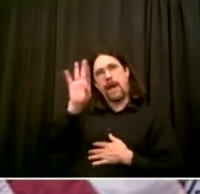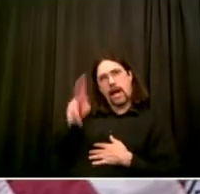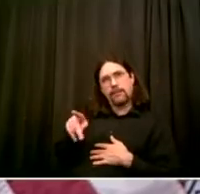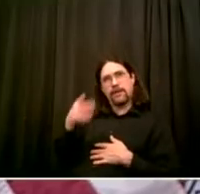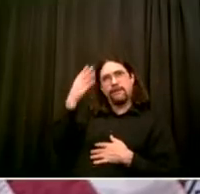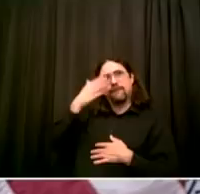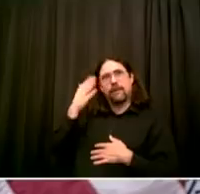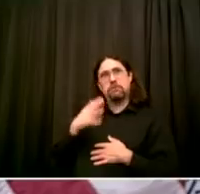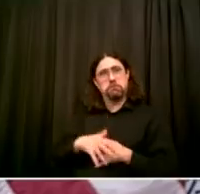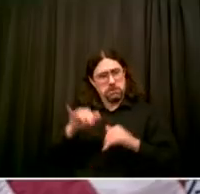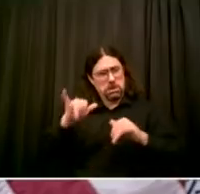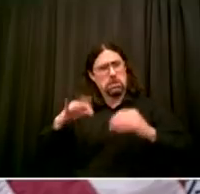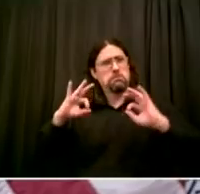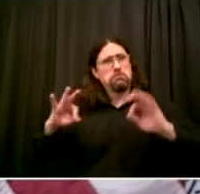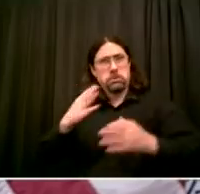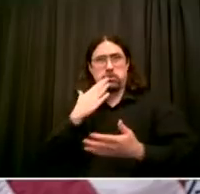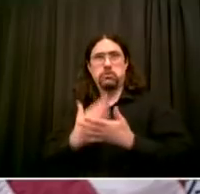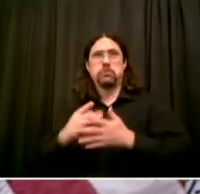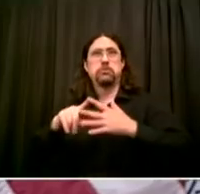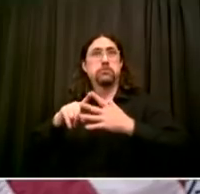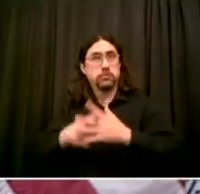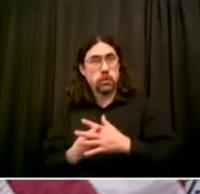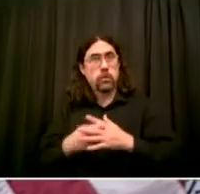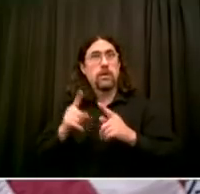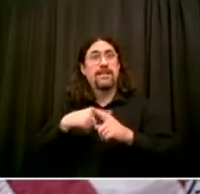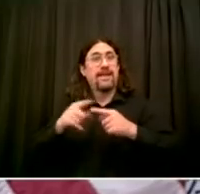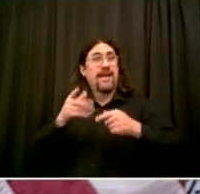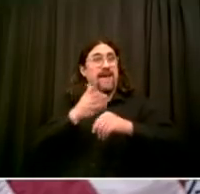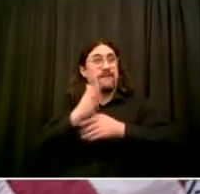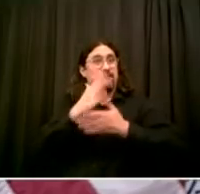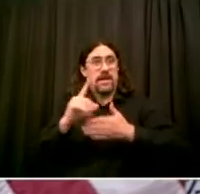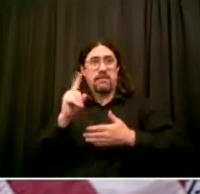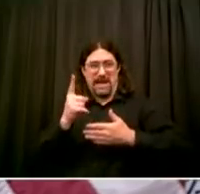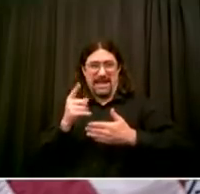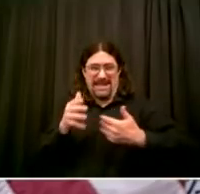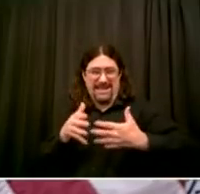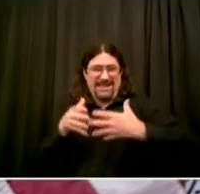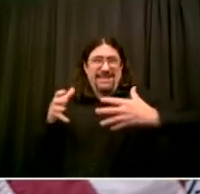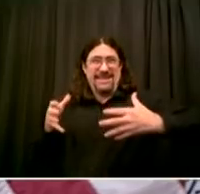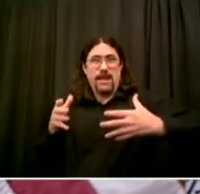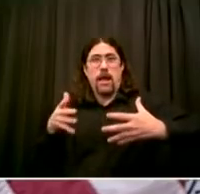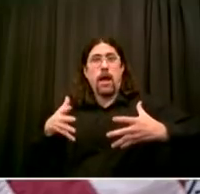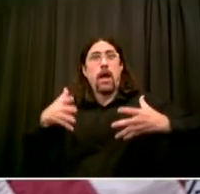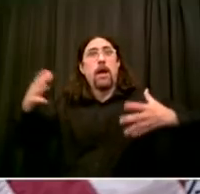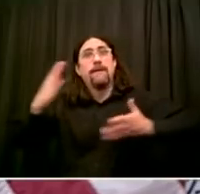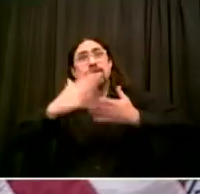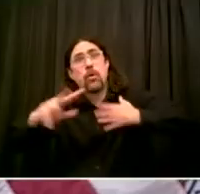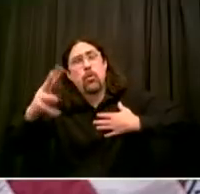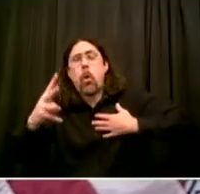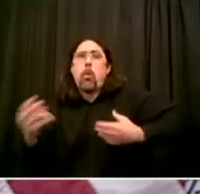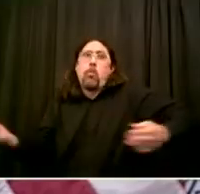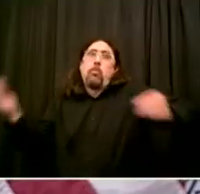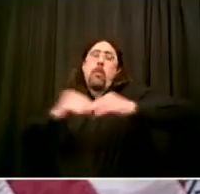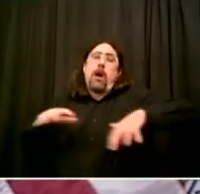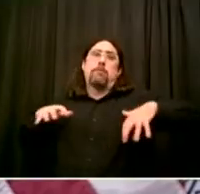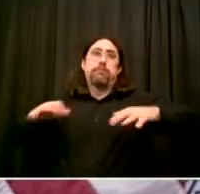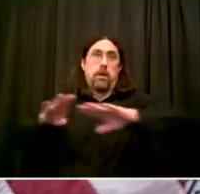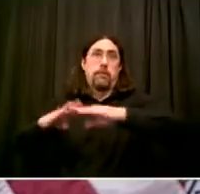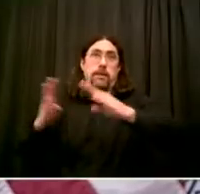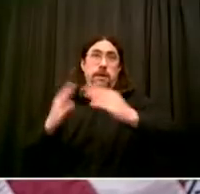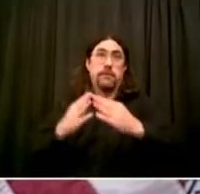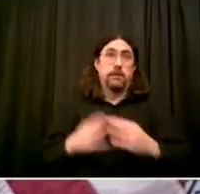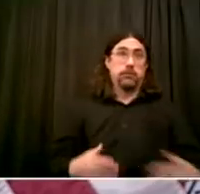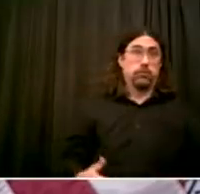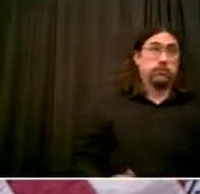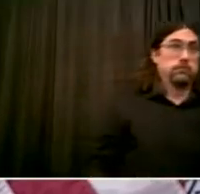Last two for today. Next we have Rosa from the city. Hi, can you hear me okay? Yeah, Rosa, how you doing?